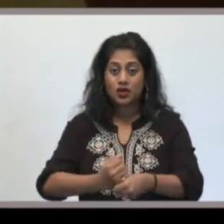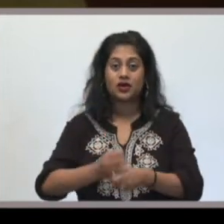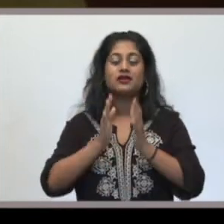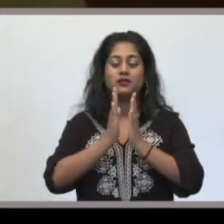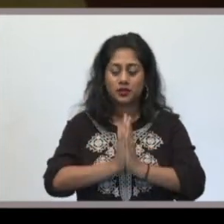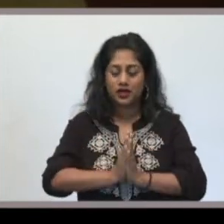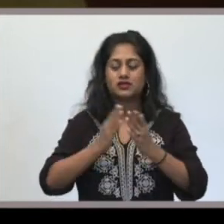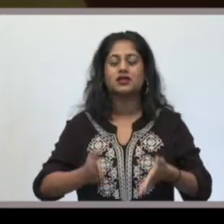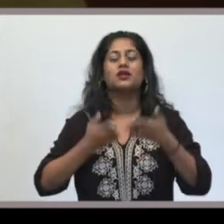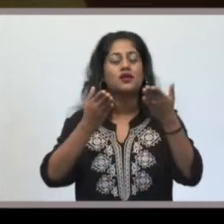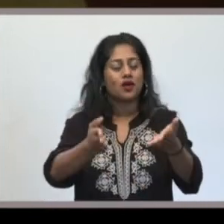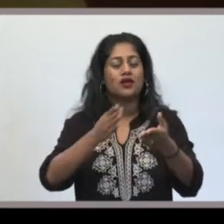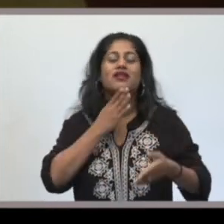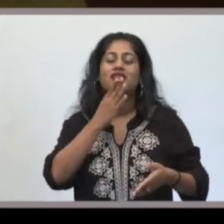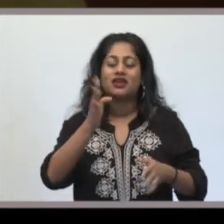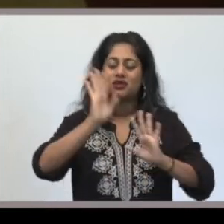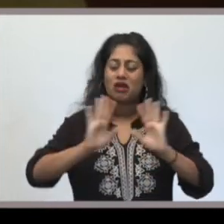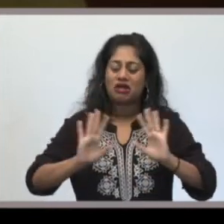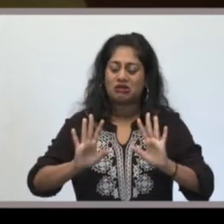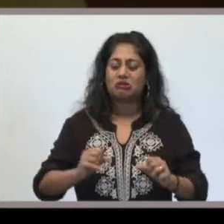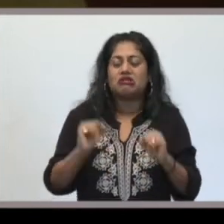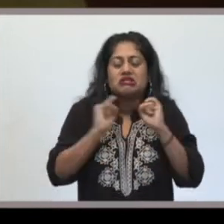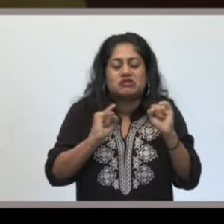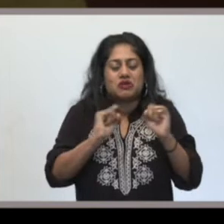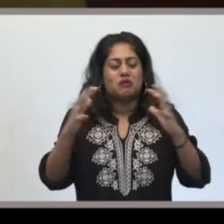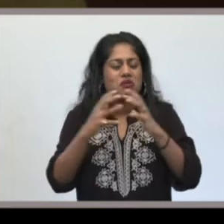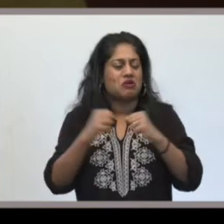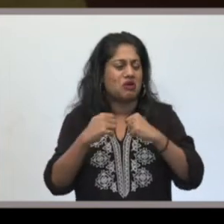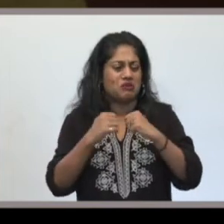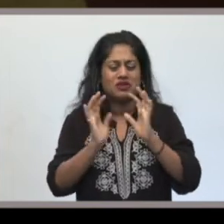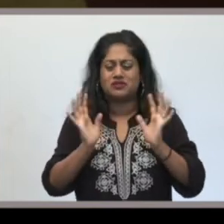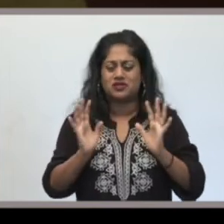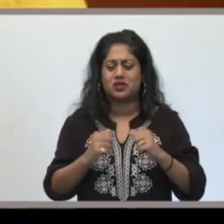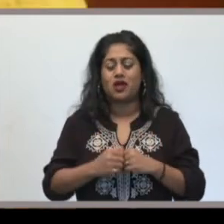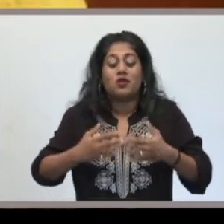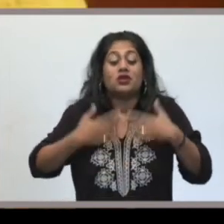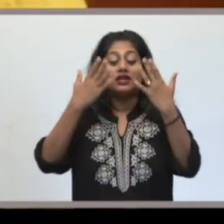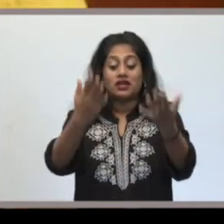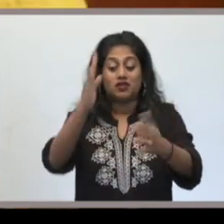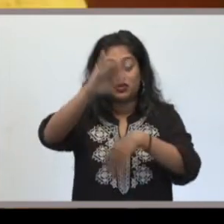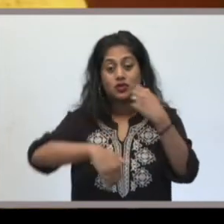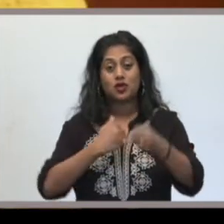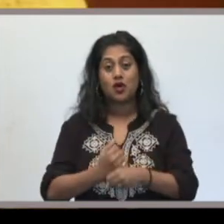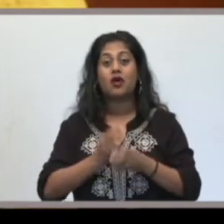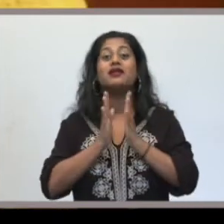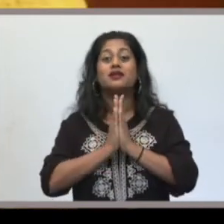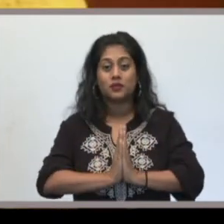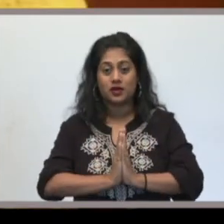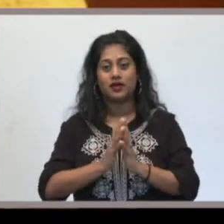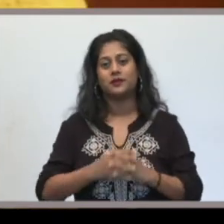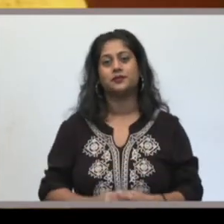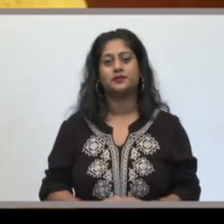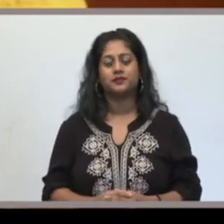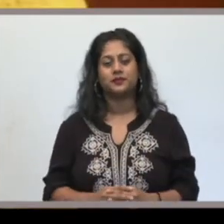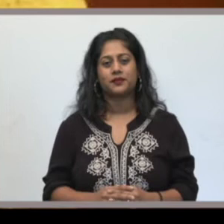I will take revenge. I will pay them back, says the Lord. Now, aren't you glad that that verse is in the